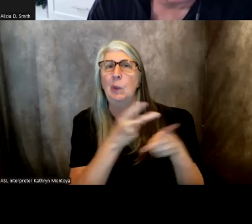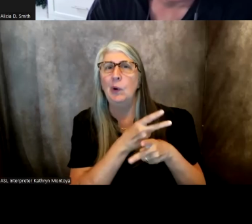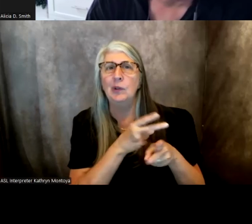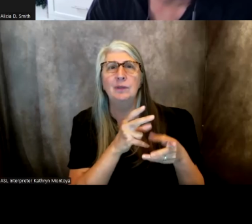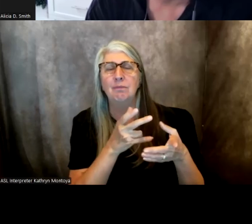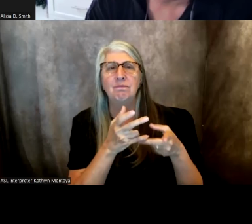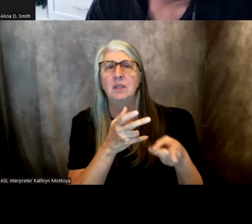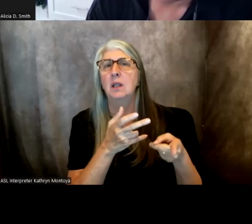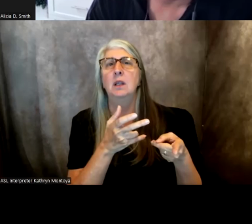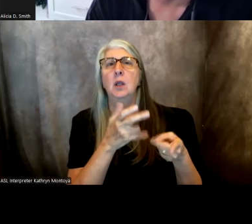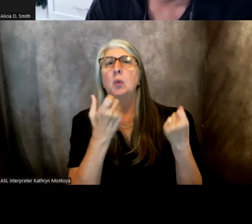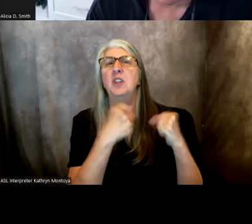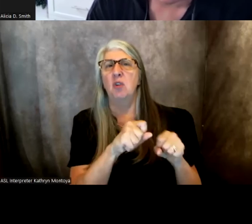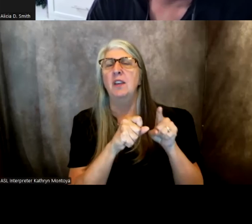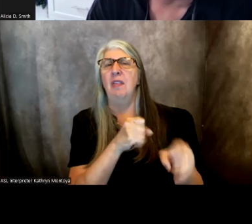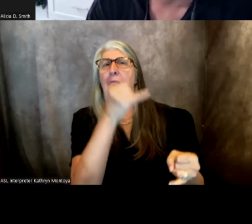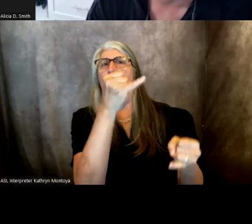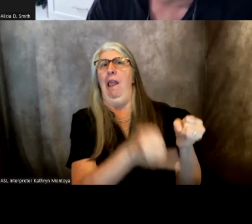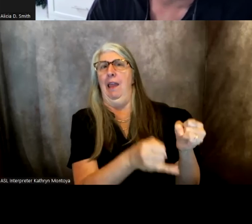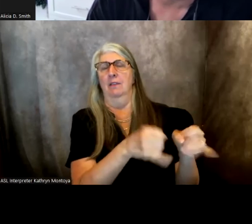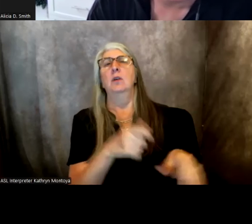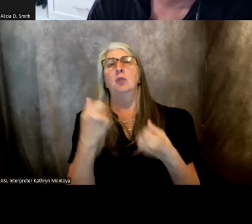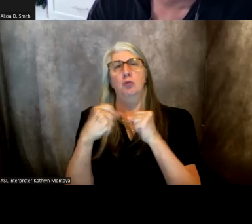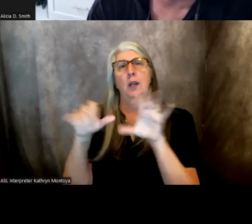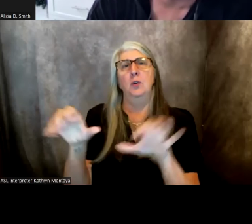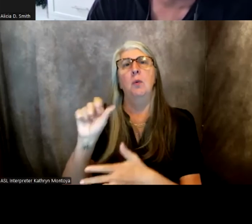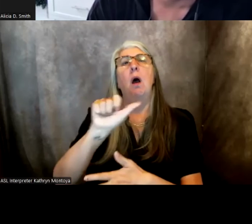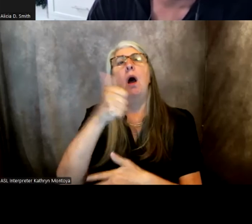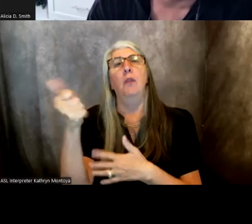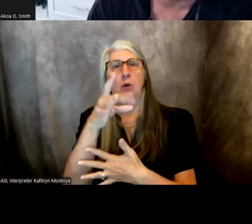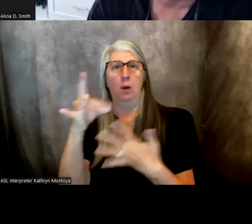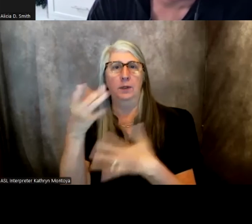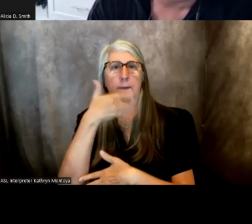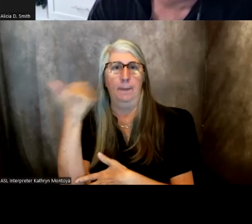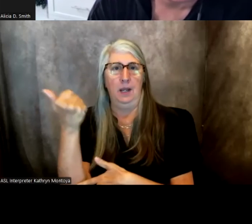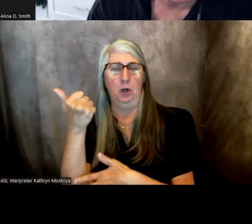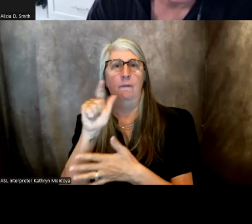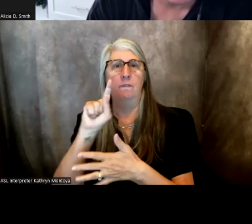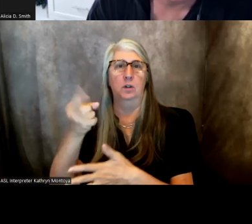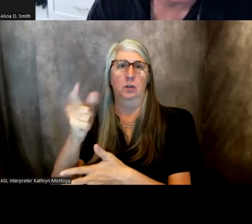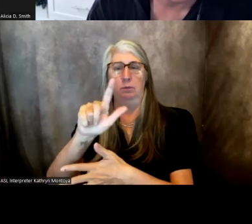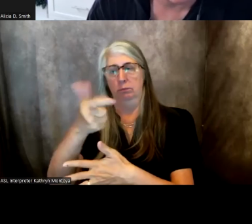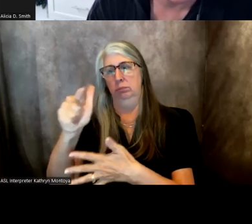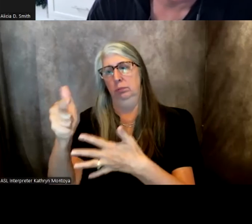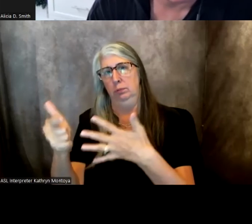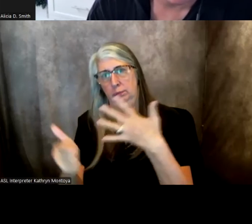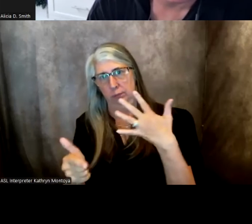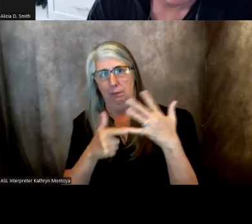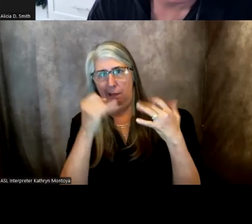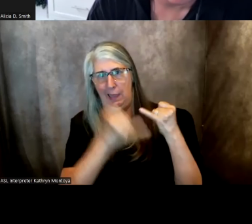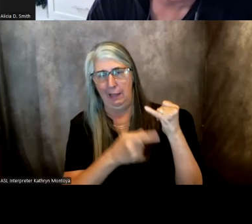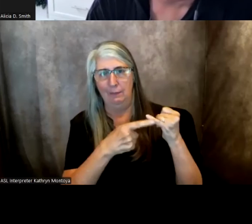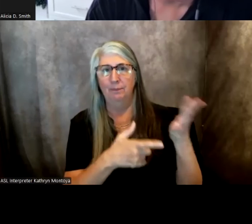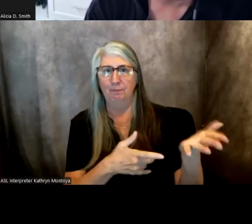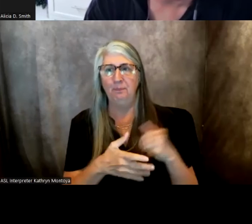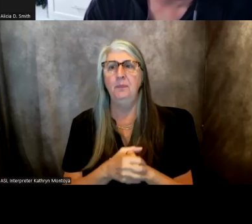least preferred. Acceptable is okay, but what we want to try to achieve is optimal care. And what you'll hear a little bit